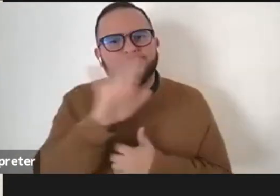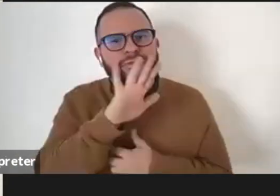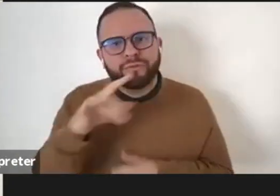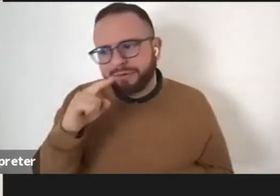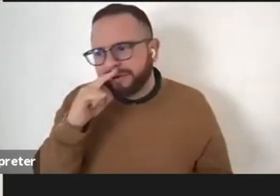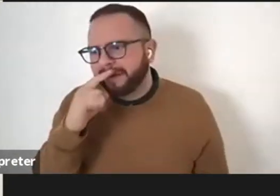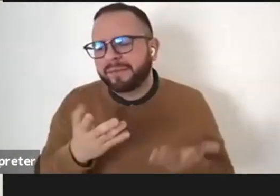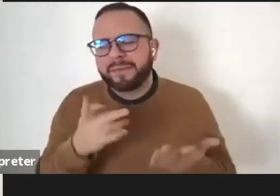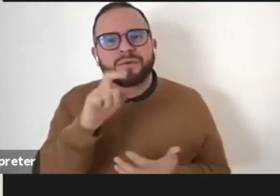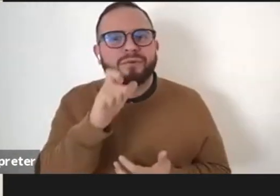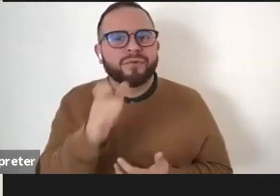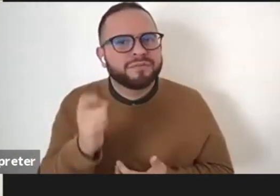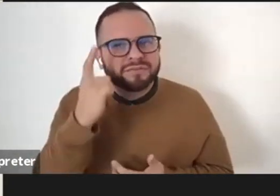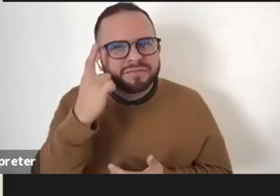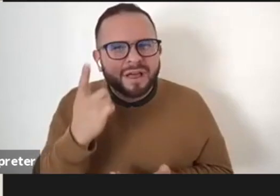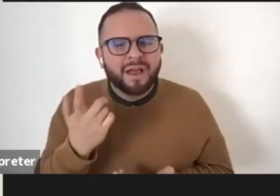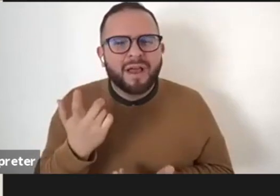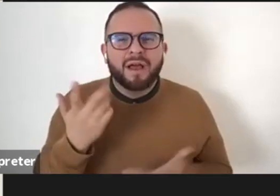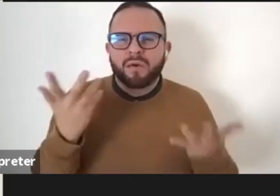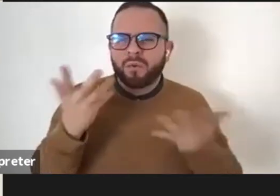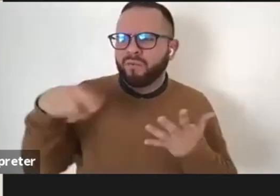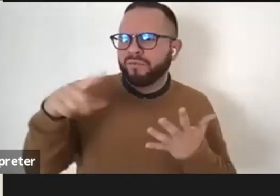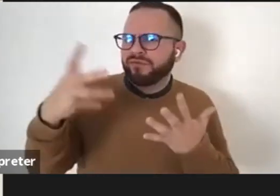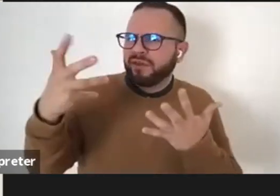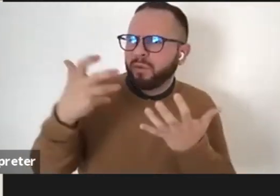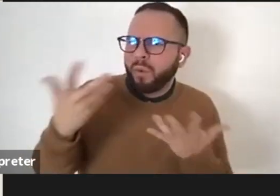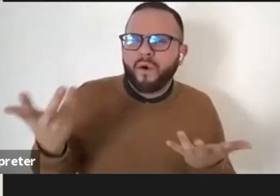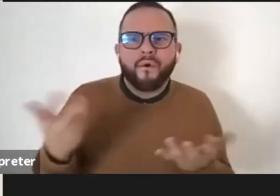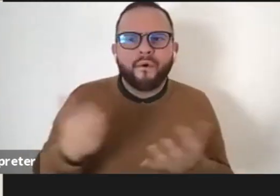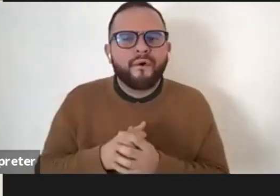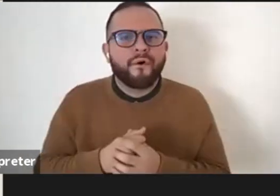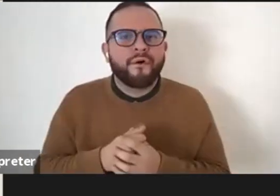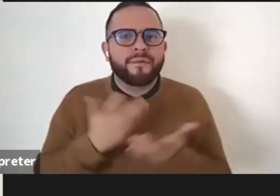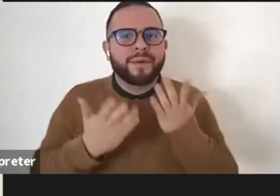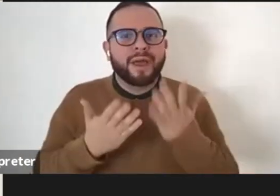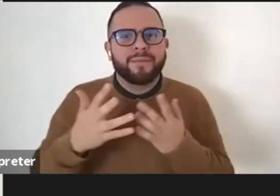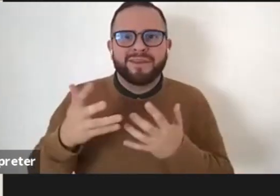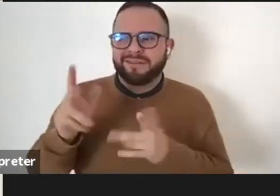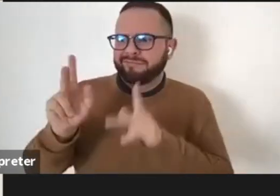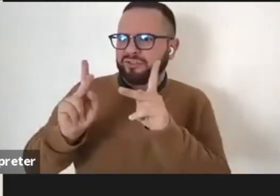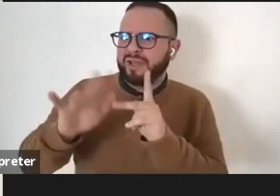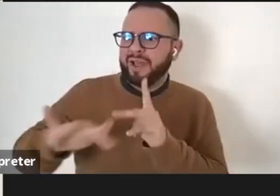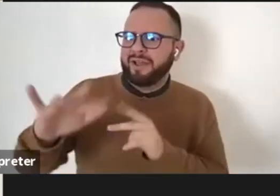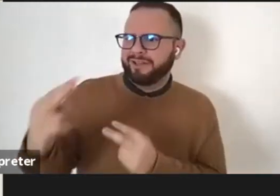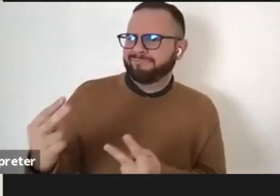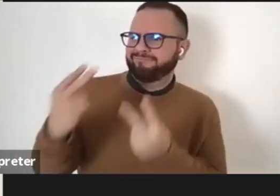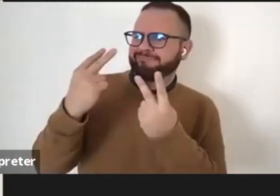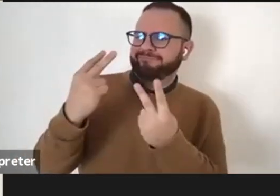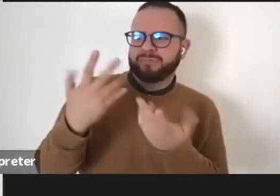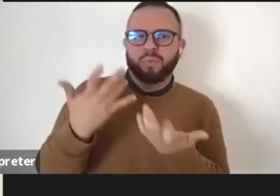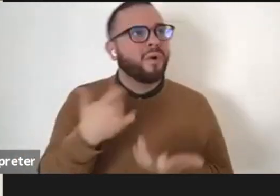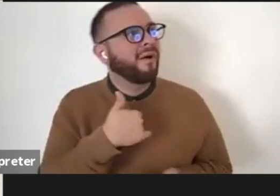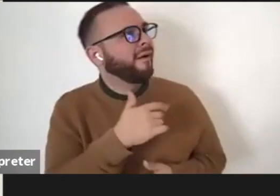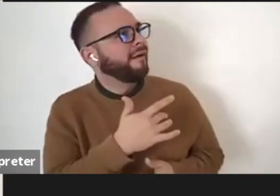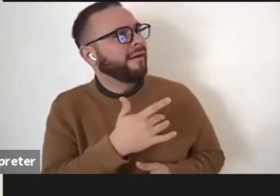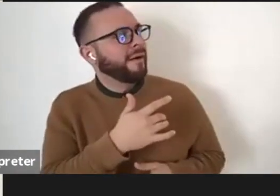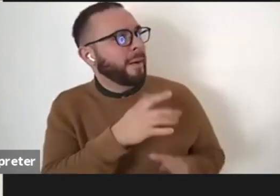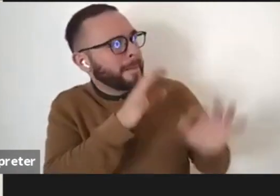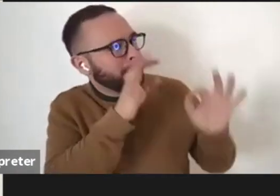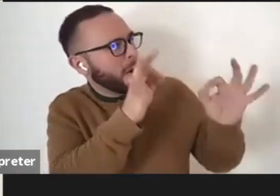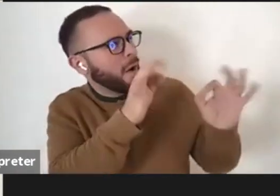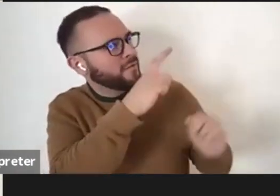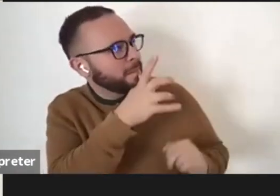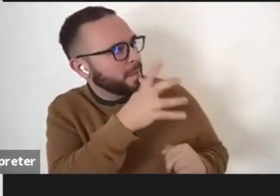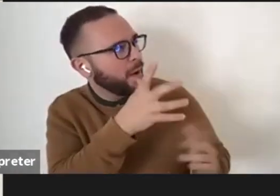they want, and you try to be the perfect mother, and the society expects you to be a perfect mother, and you just feel such a failure when you're not.